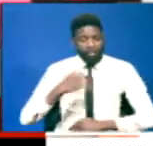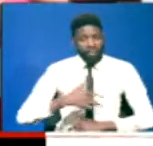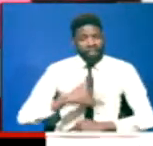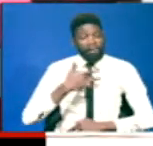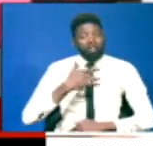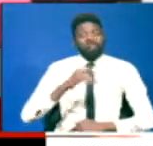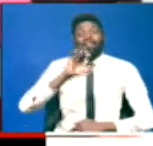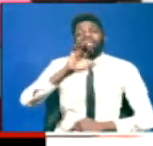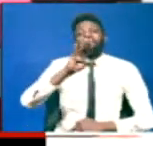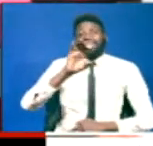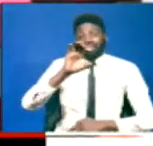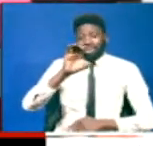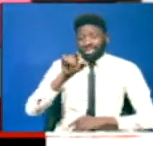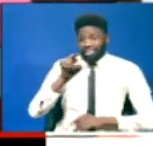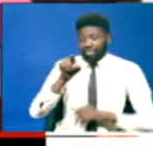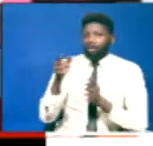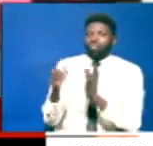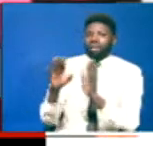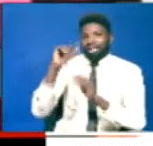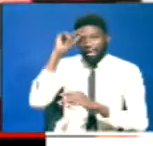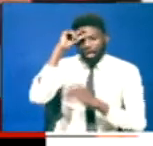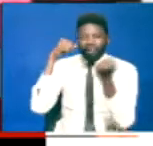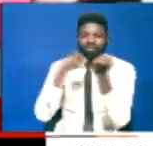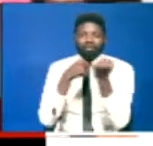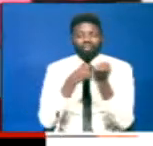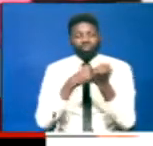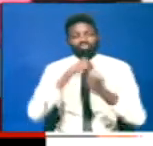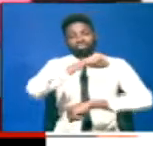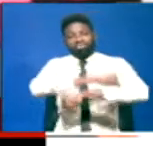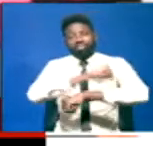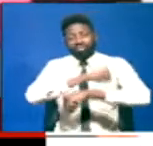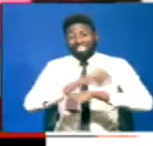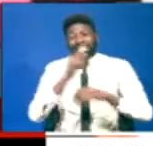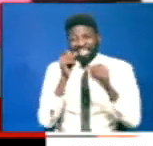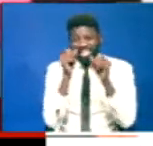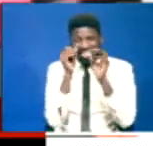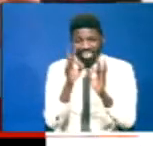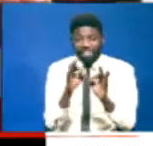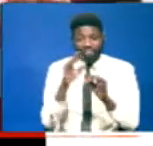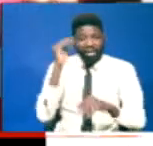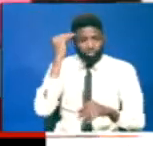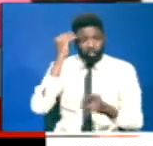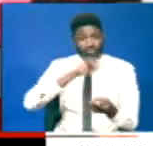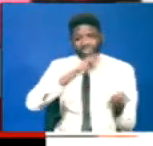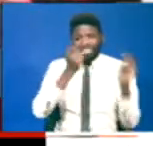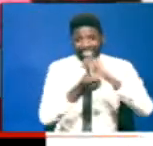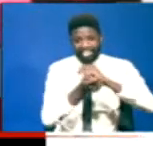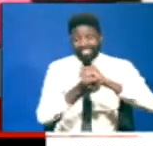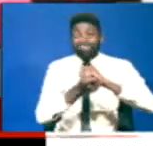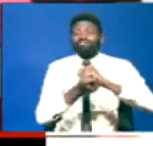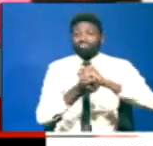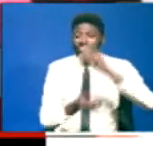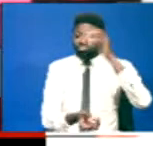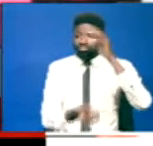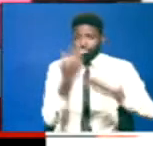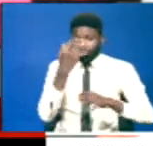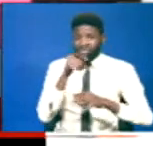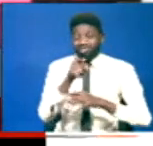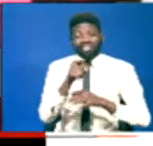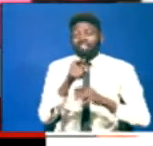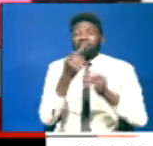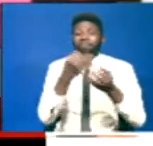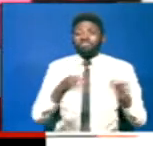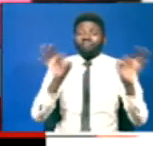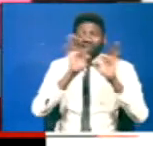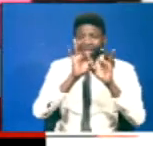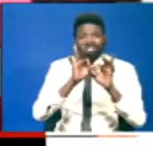way the government is supporting schools. Just enacting education reform is a big deal. It's very hard to do. Many countries have